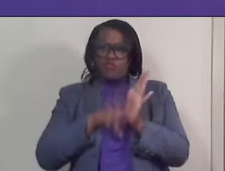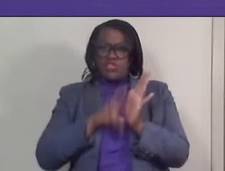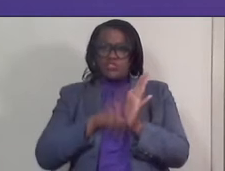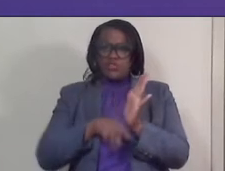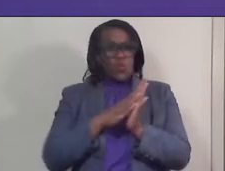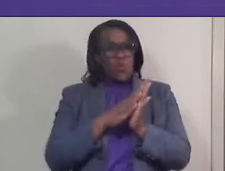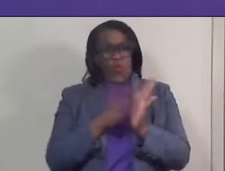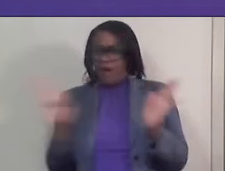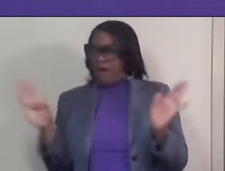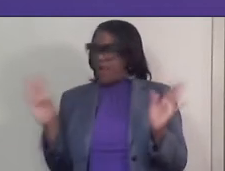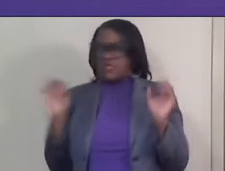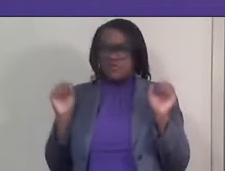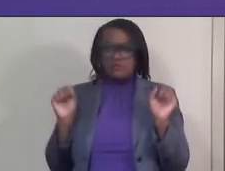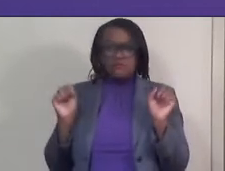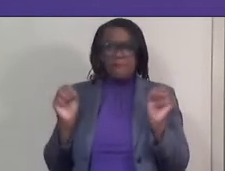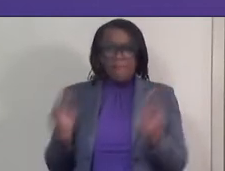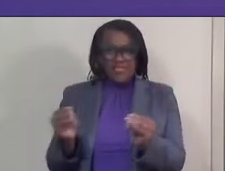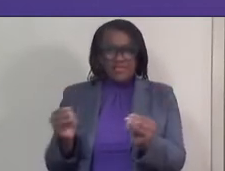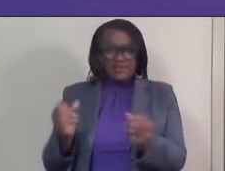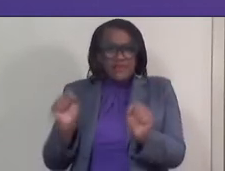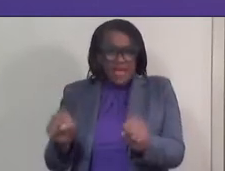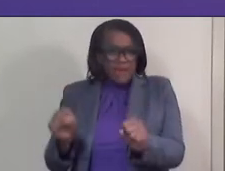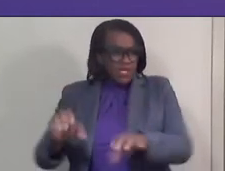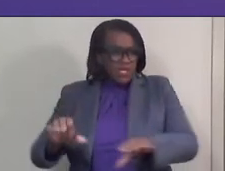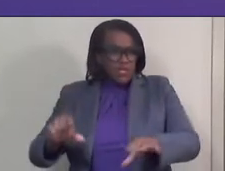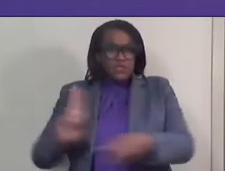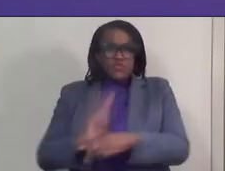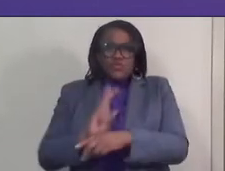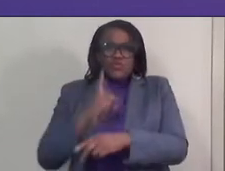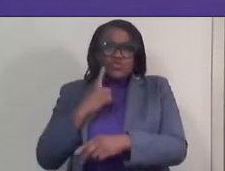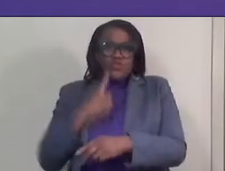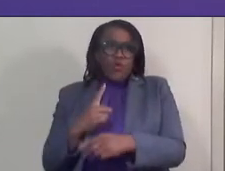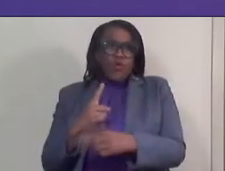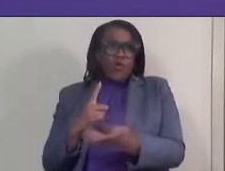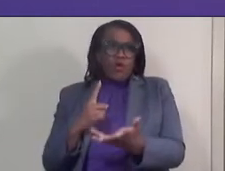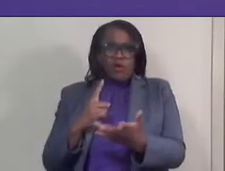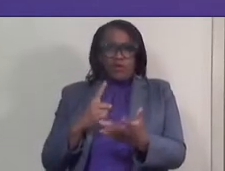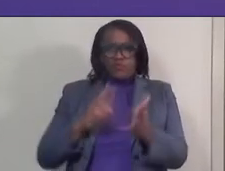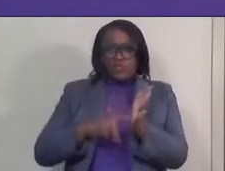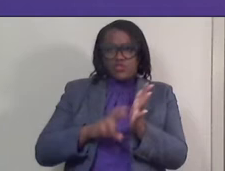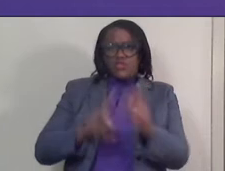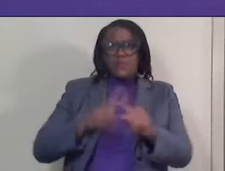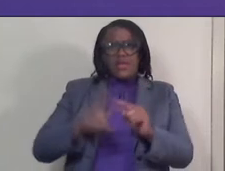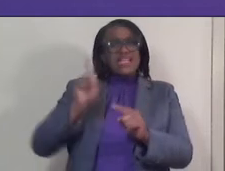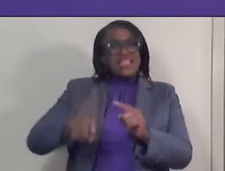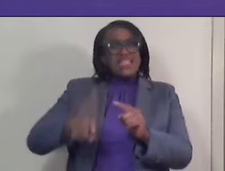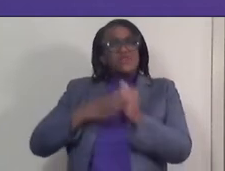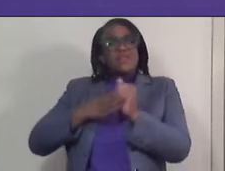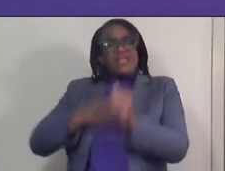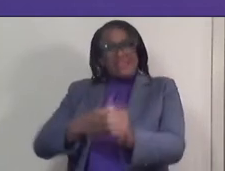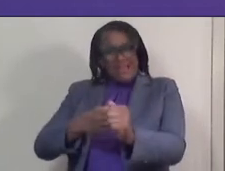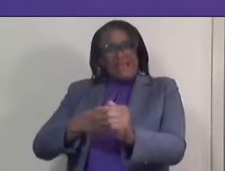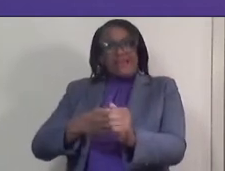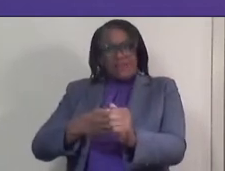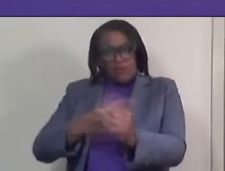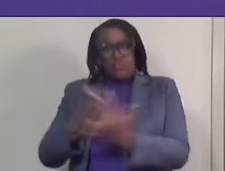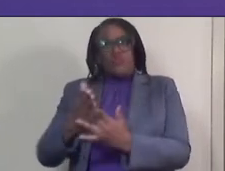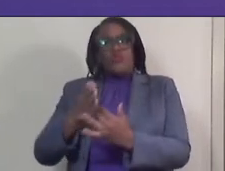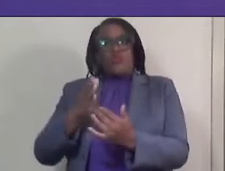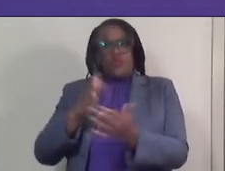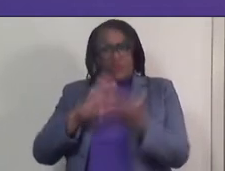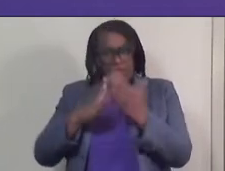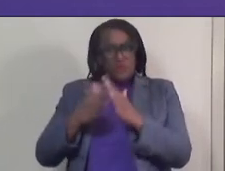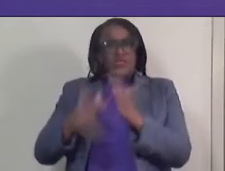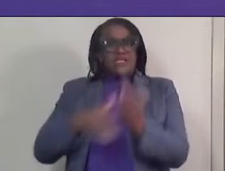used to do this research. But the research must be led by a community-centered